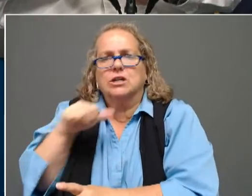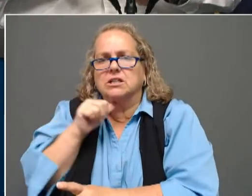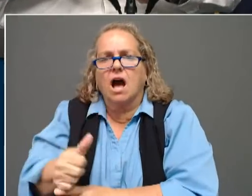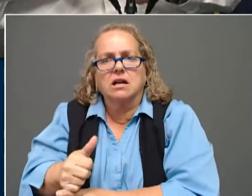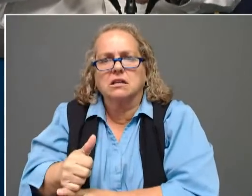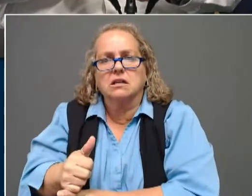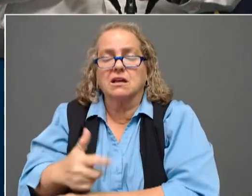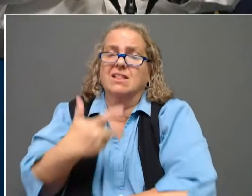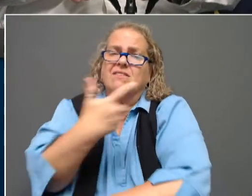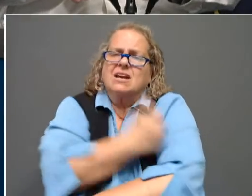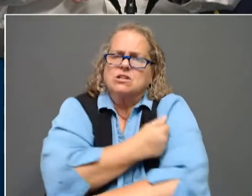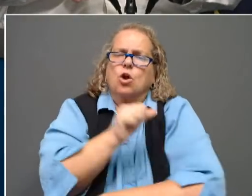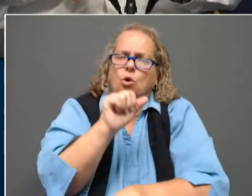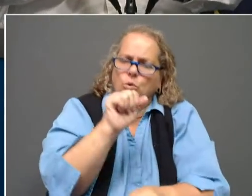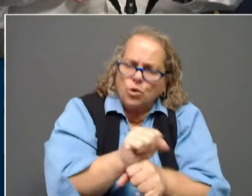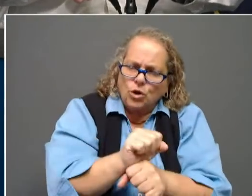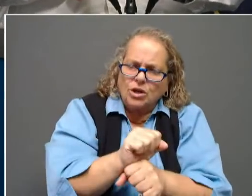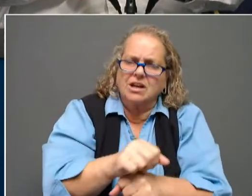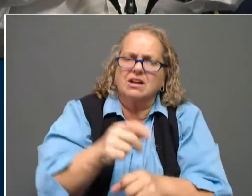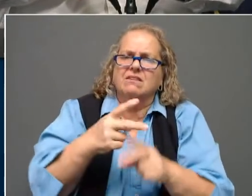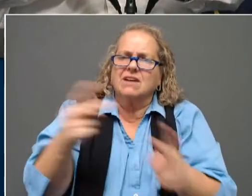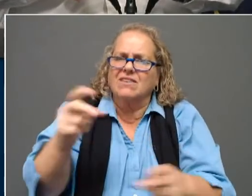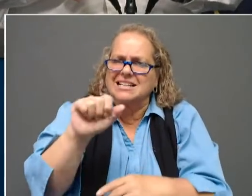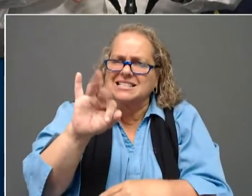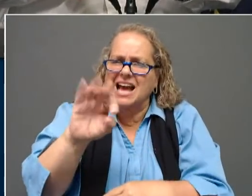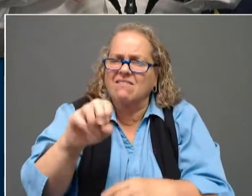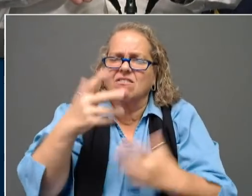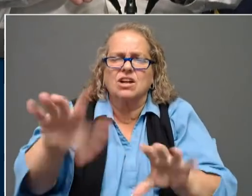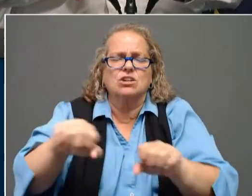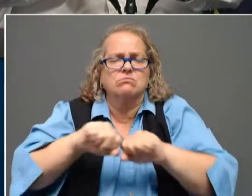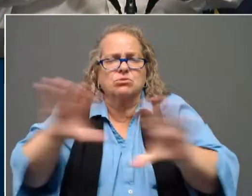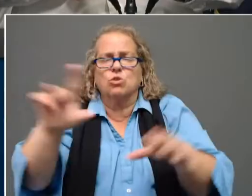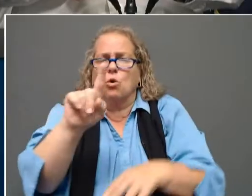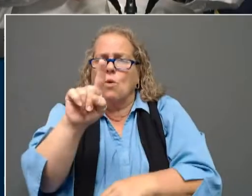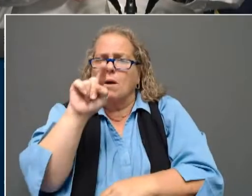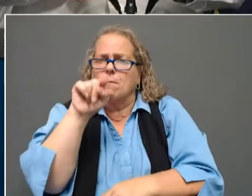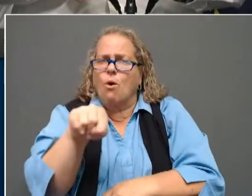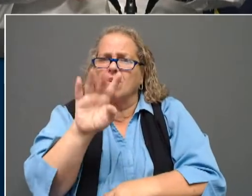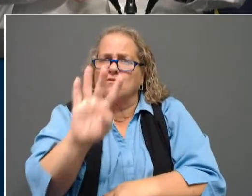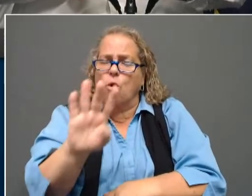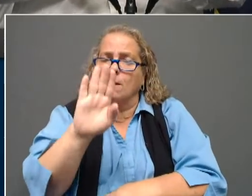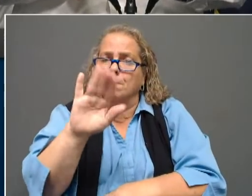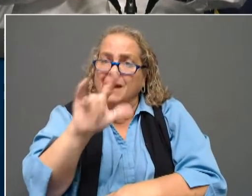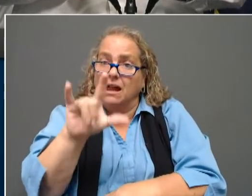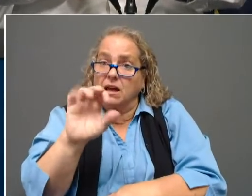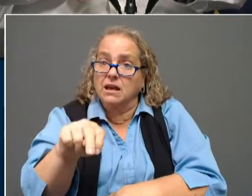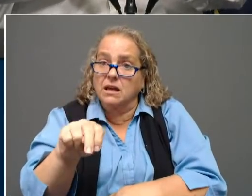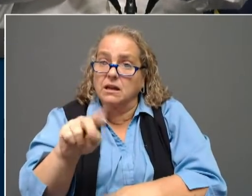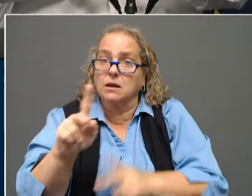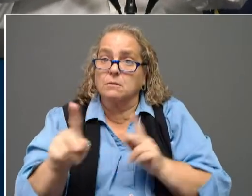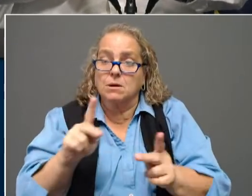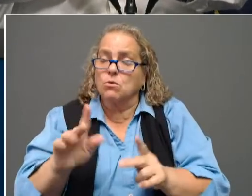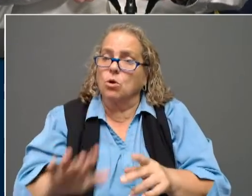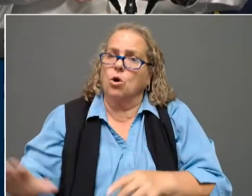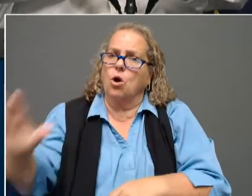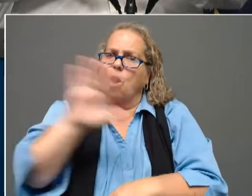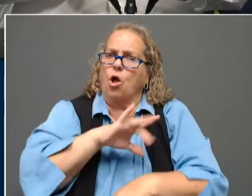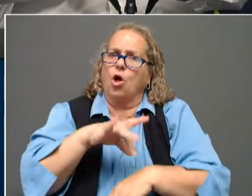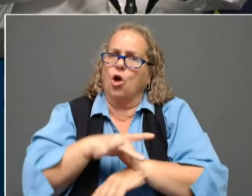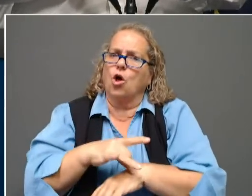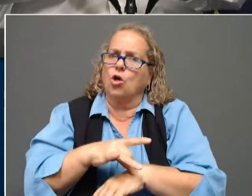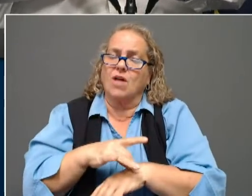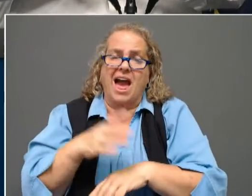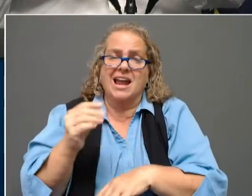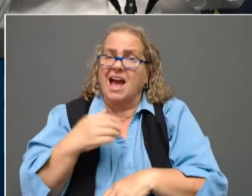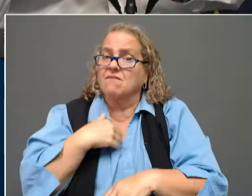safe. We've deployed them on 1.4 billion or more humans across the planet Earth, and overwhelmingly they have done nothing more than